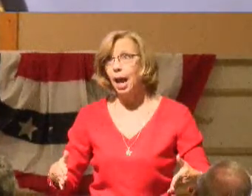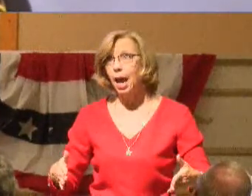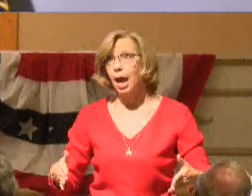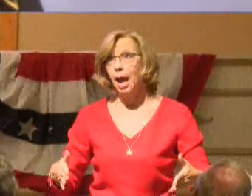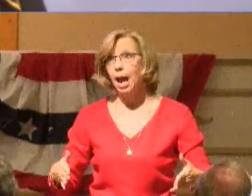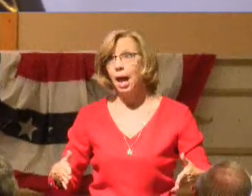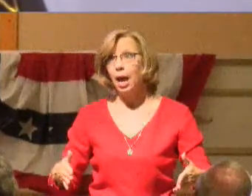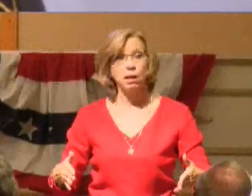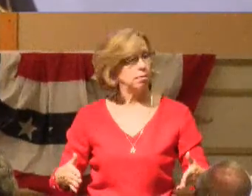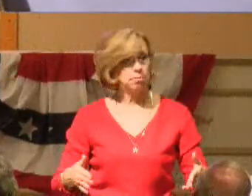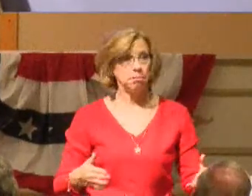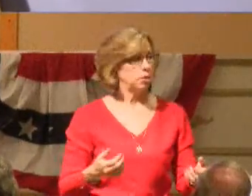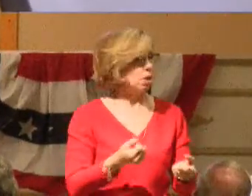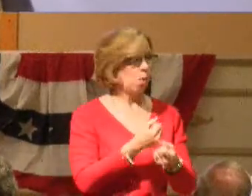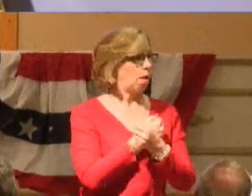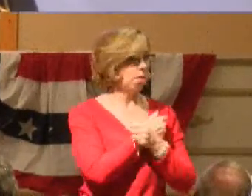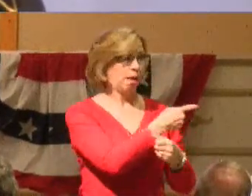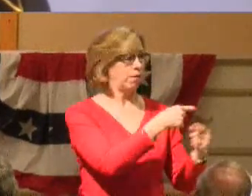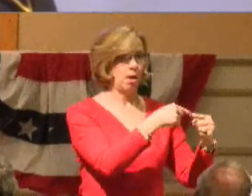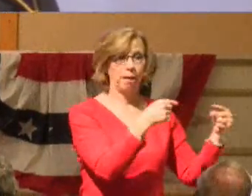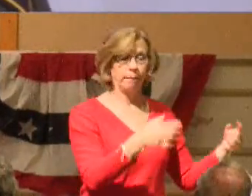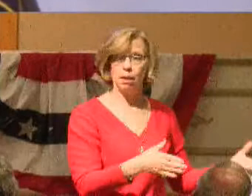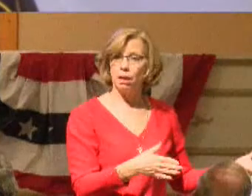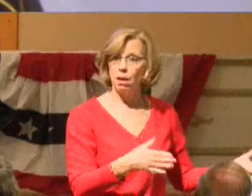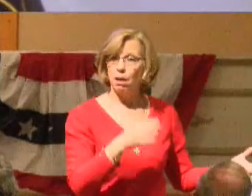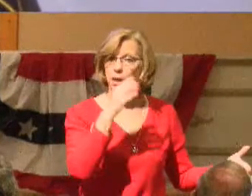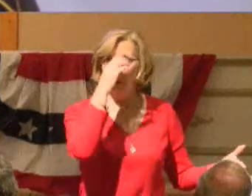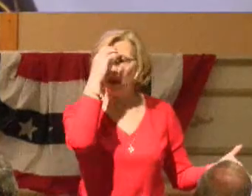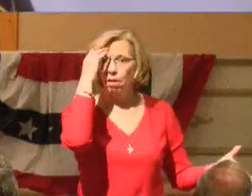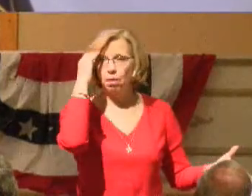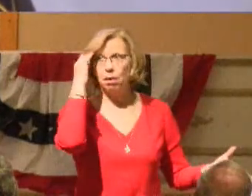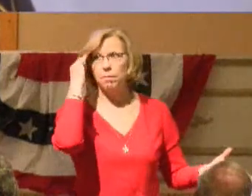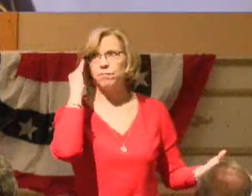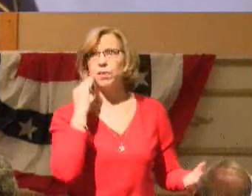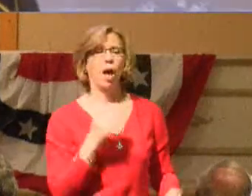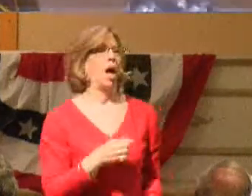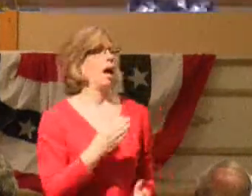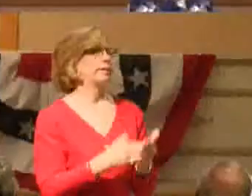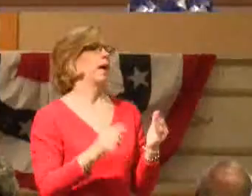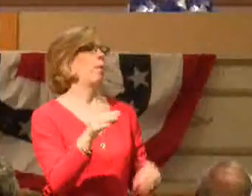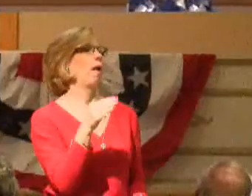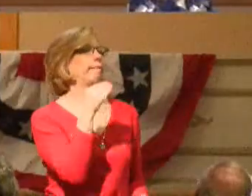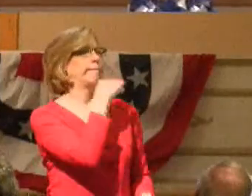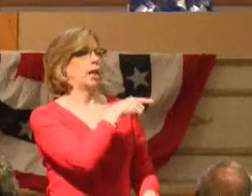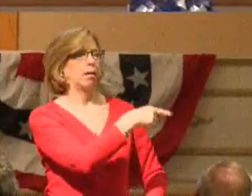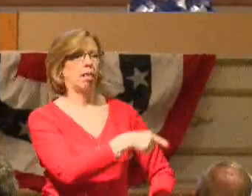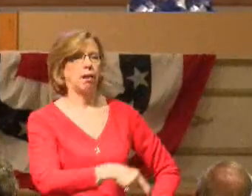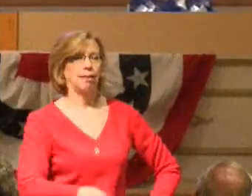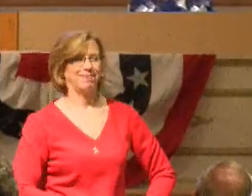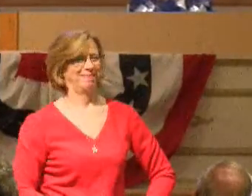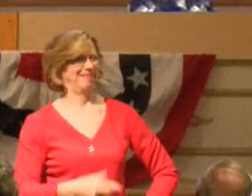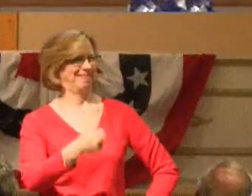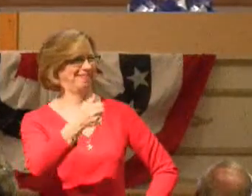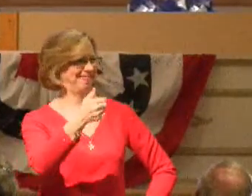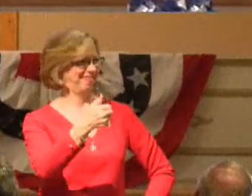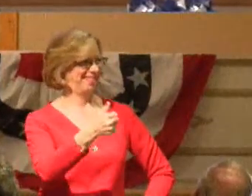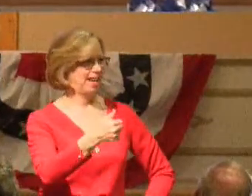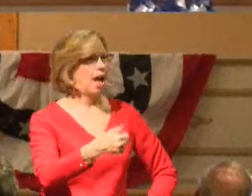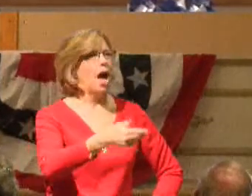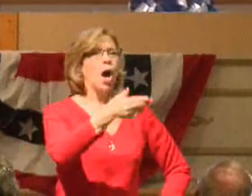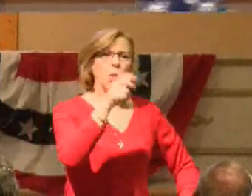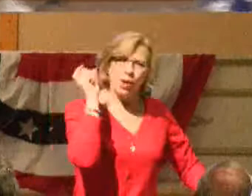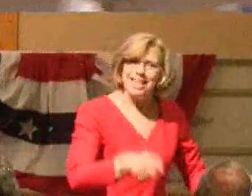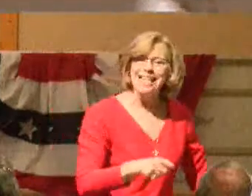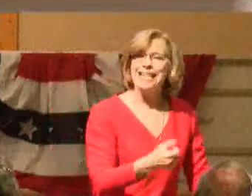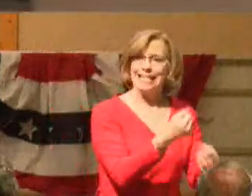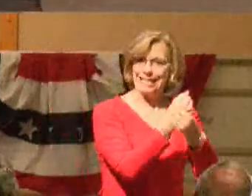Don't want to love him? Oh, somebody's faking it over there. I'm just kidding. We got to love our